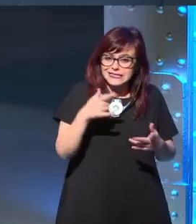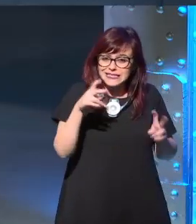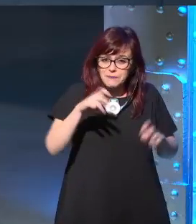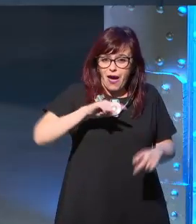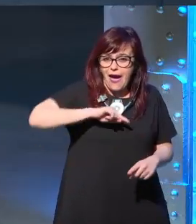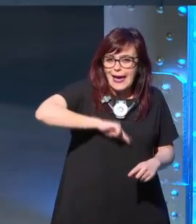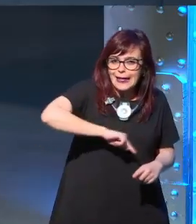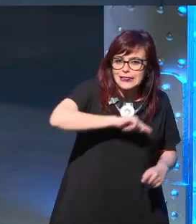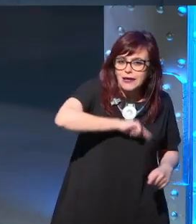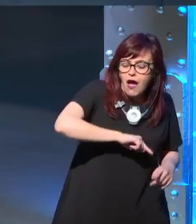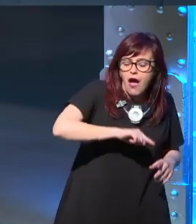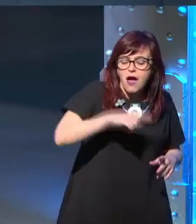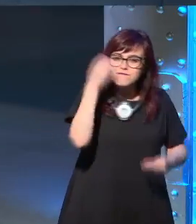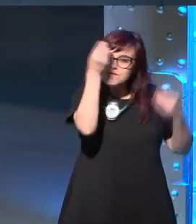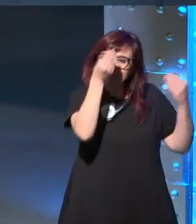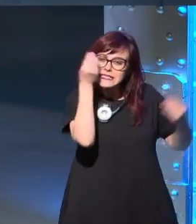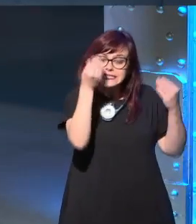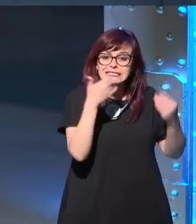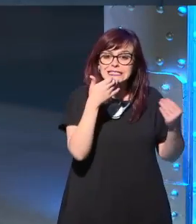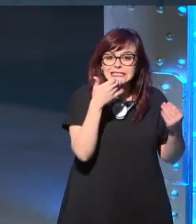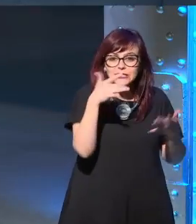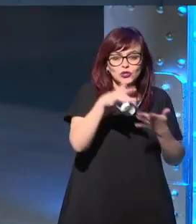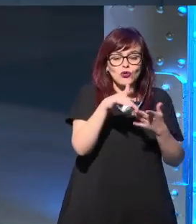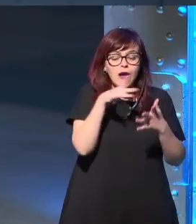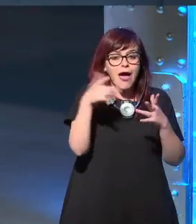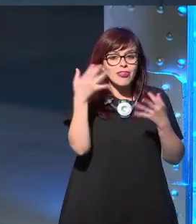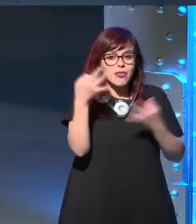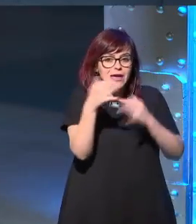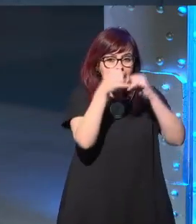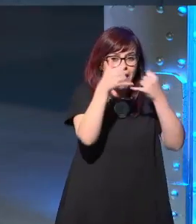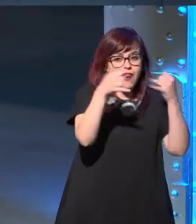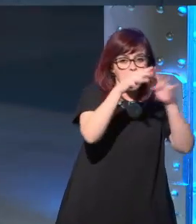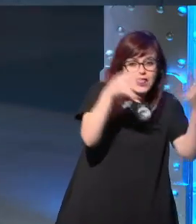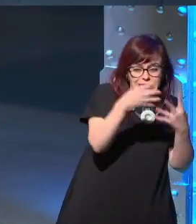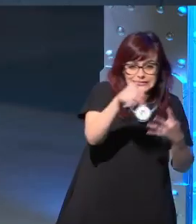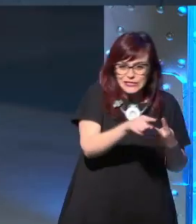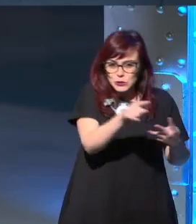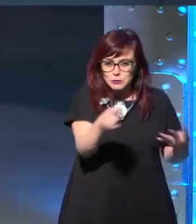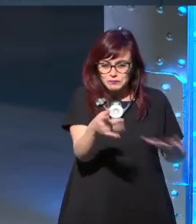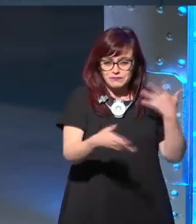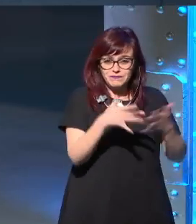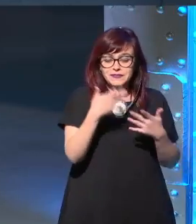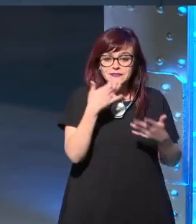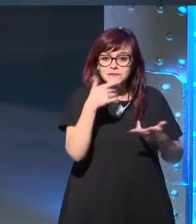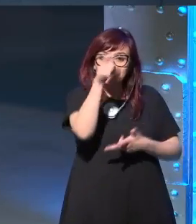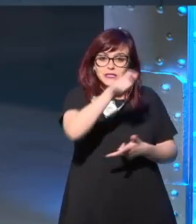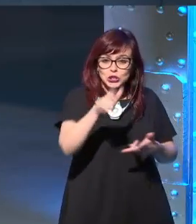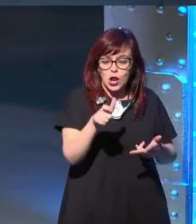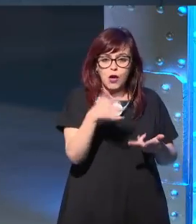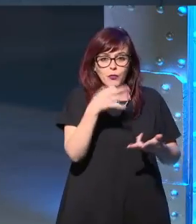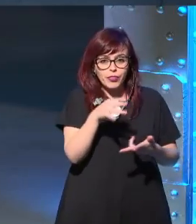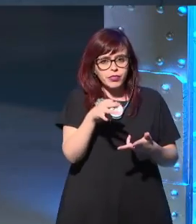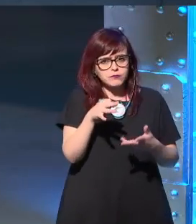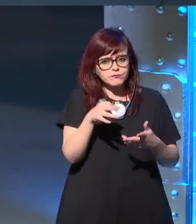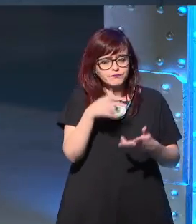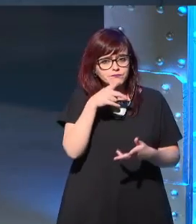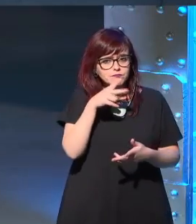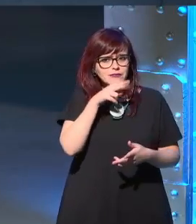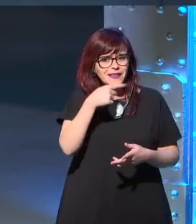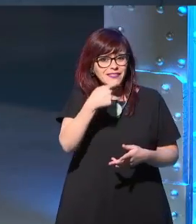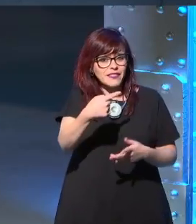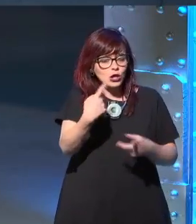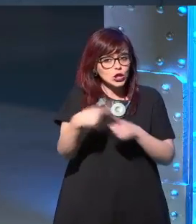privacy online, or whether or not we should allow people to say things anonymously, or even tougher questions about technology. Should